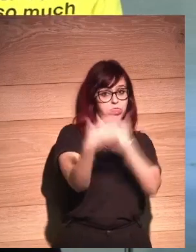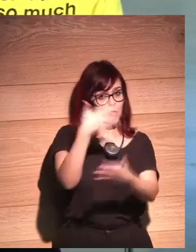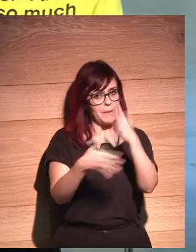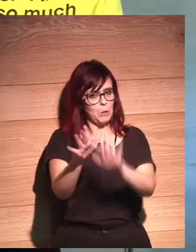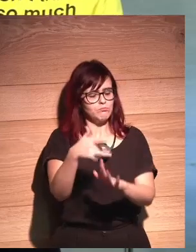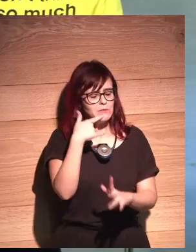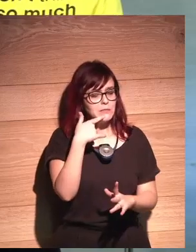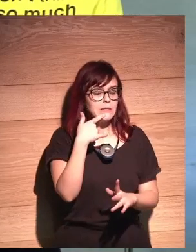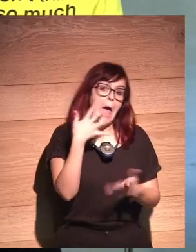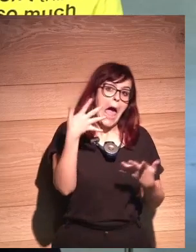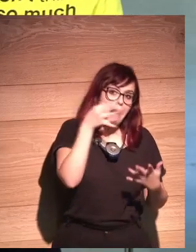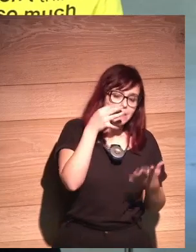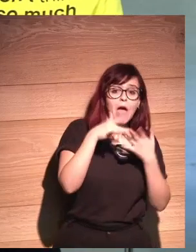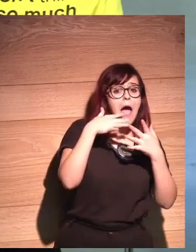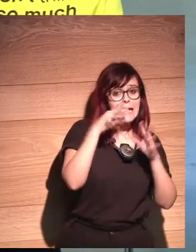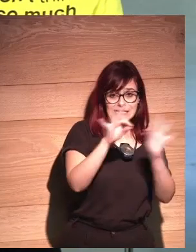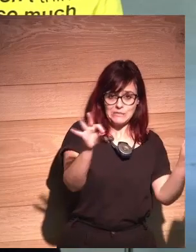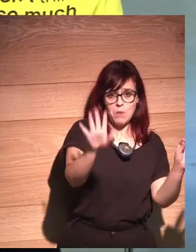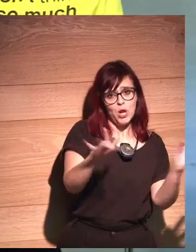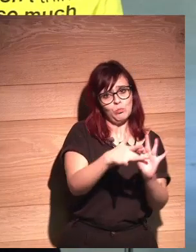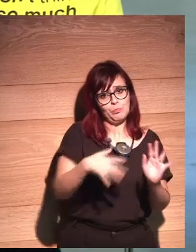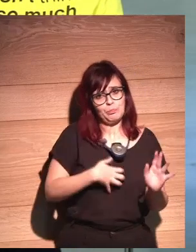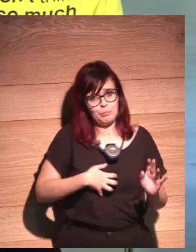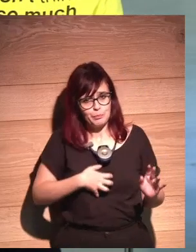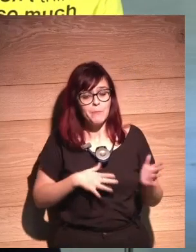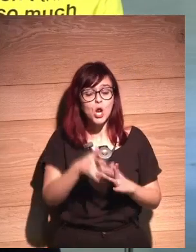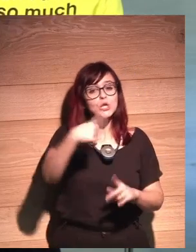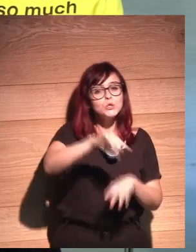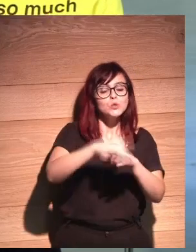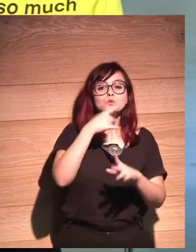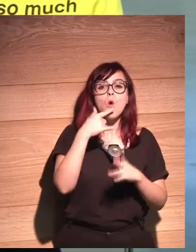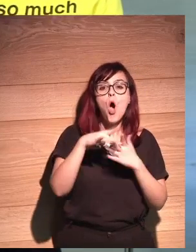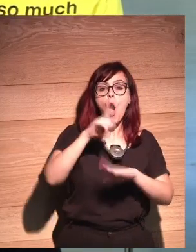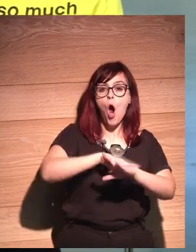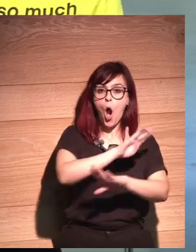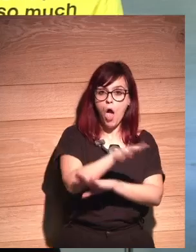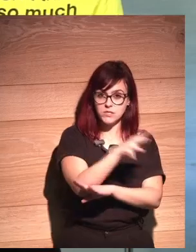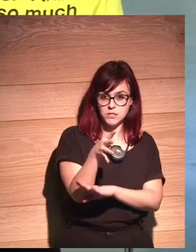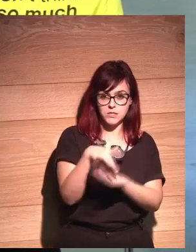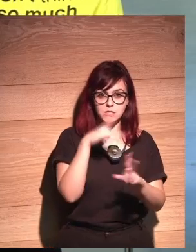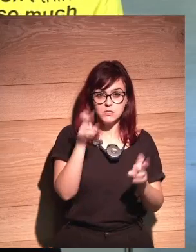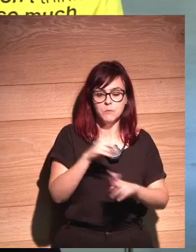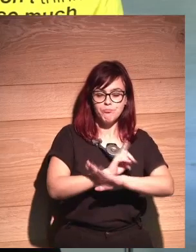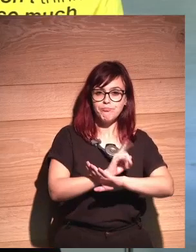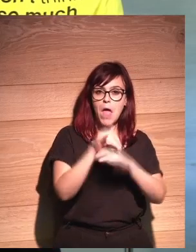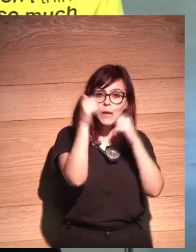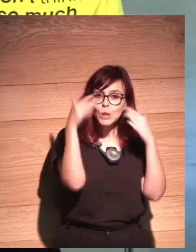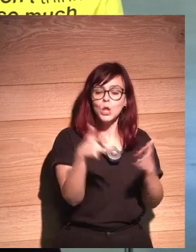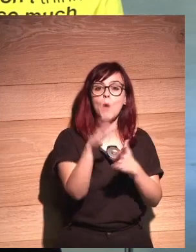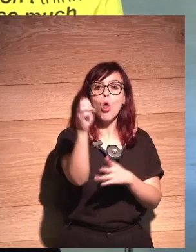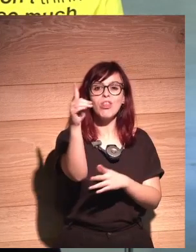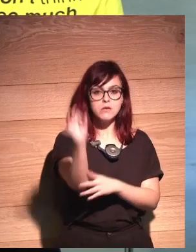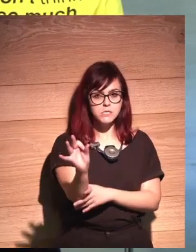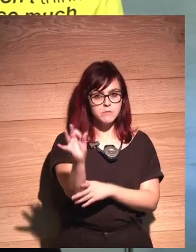software, it's quite deep. What we are able to measure is hours that people dedicate